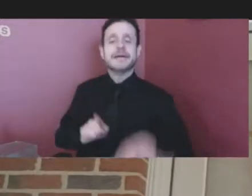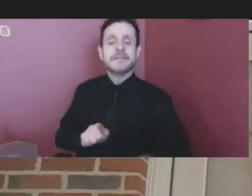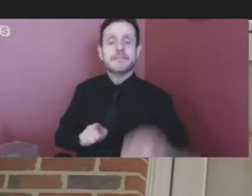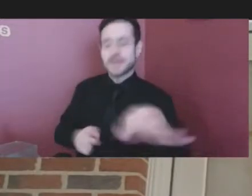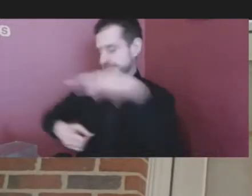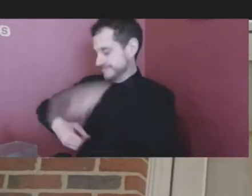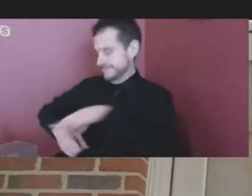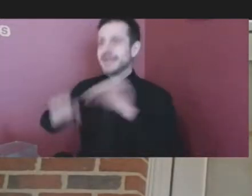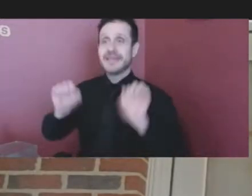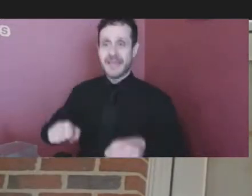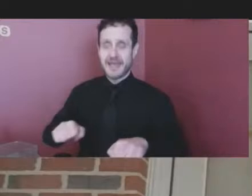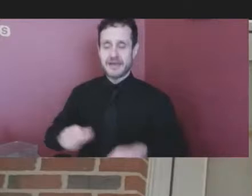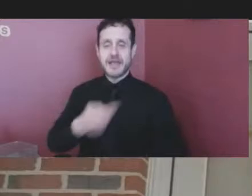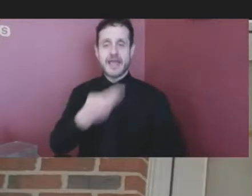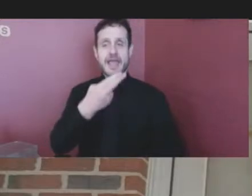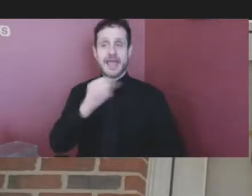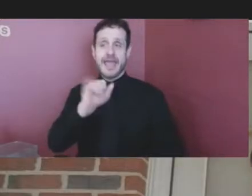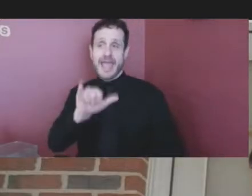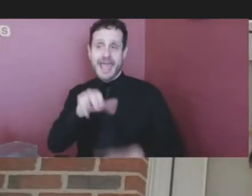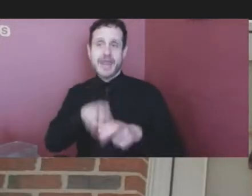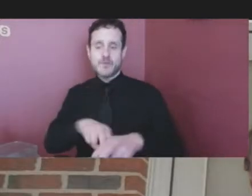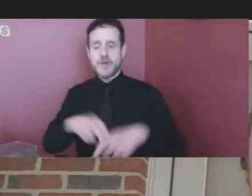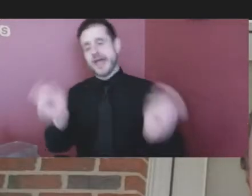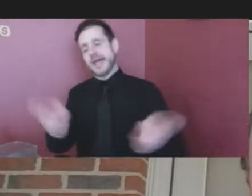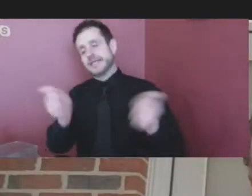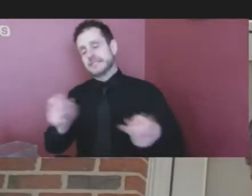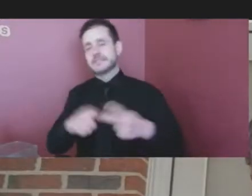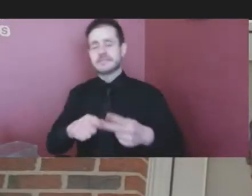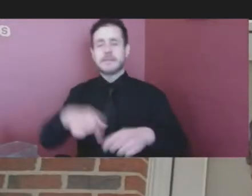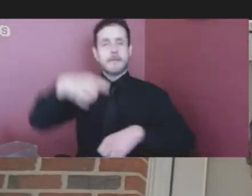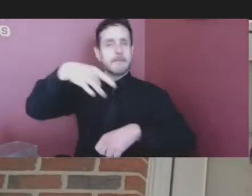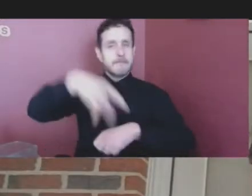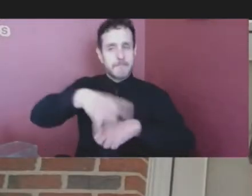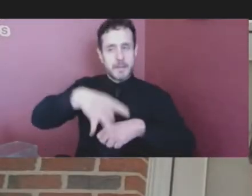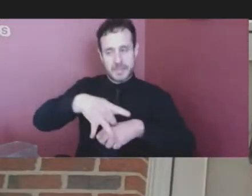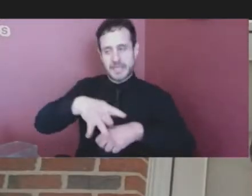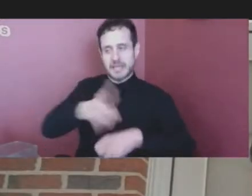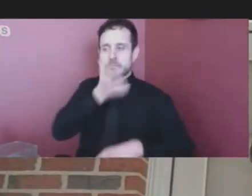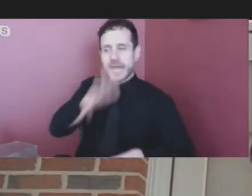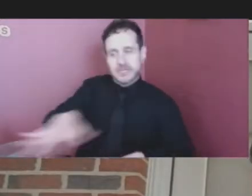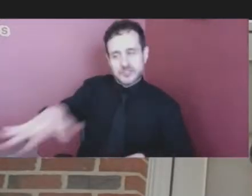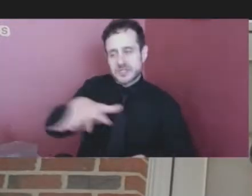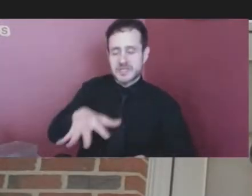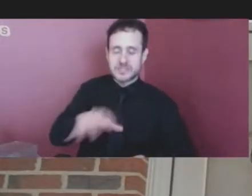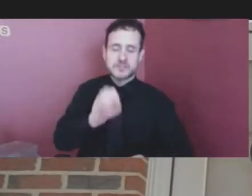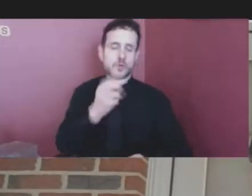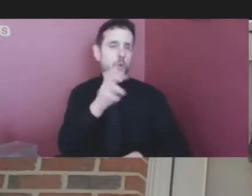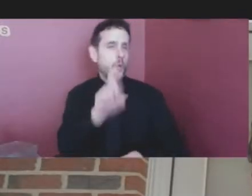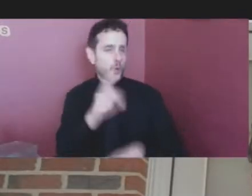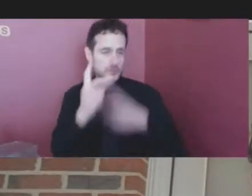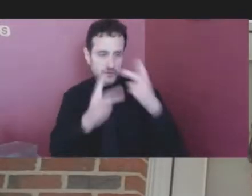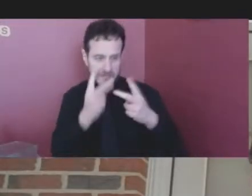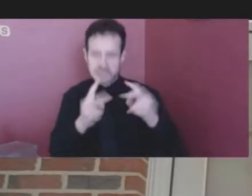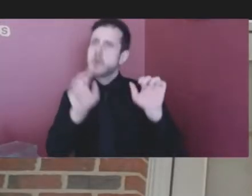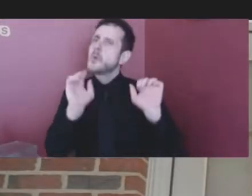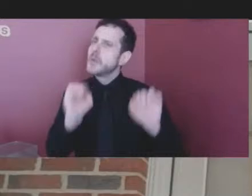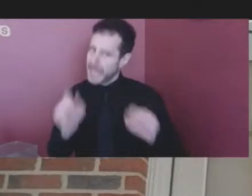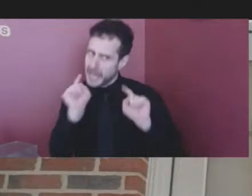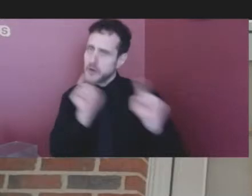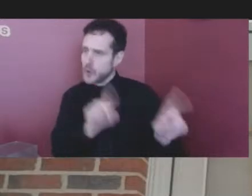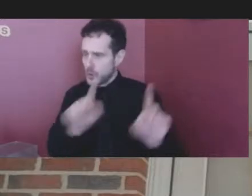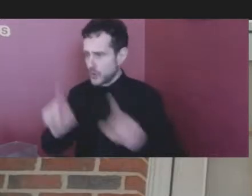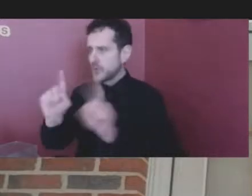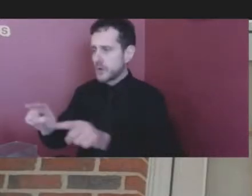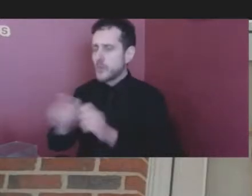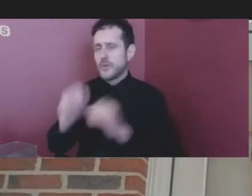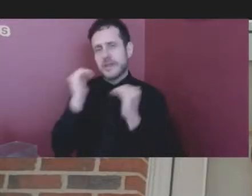hay rides, pumpkin patches, orchard visits are allowed with limited capacity,